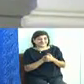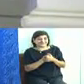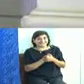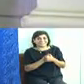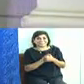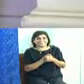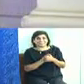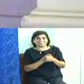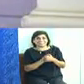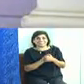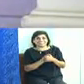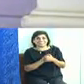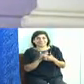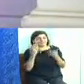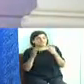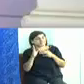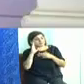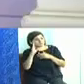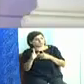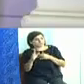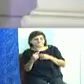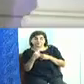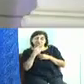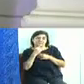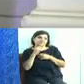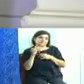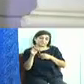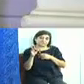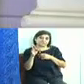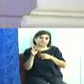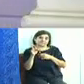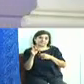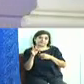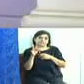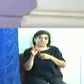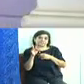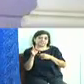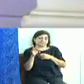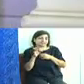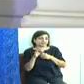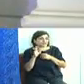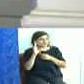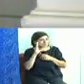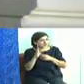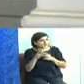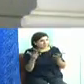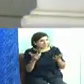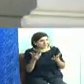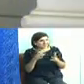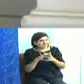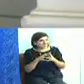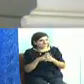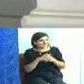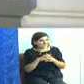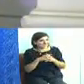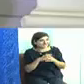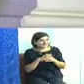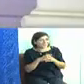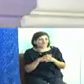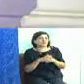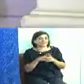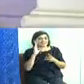you're probably going to be a little disappointed because it's going to be a tree from Keith's backyard in Baton Rouge. So.